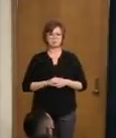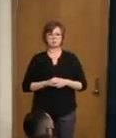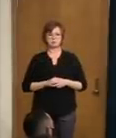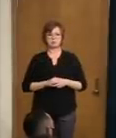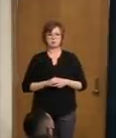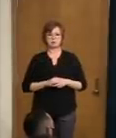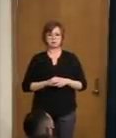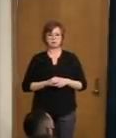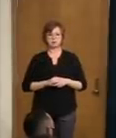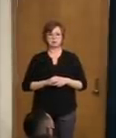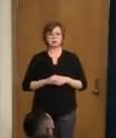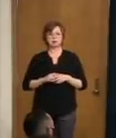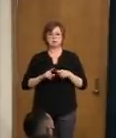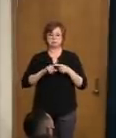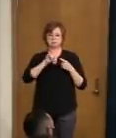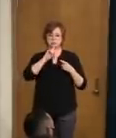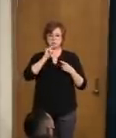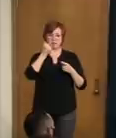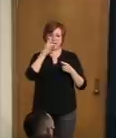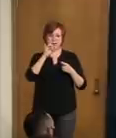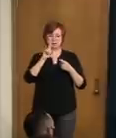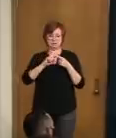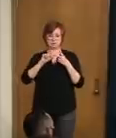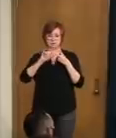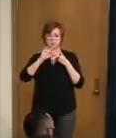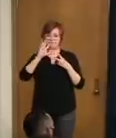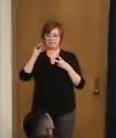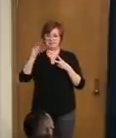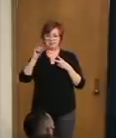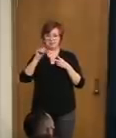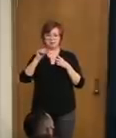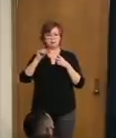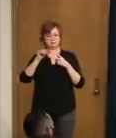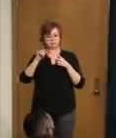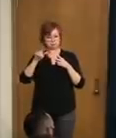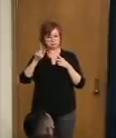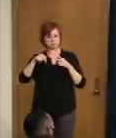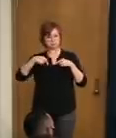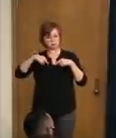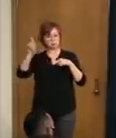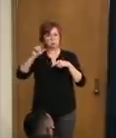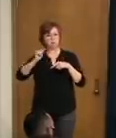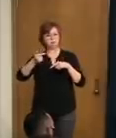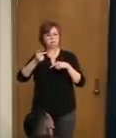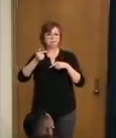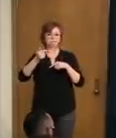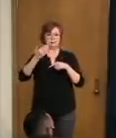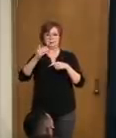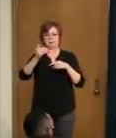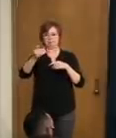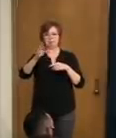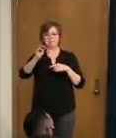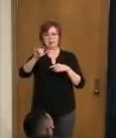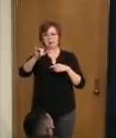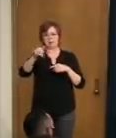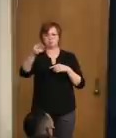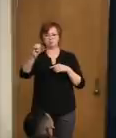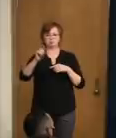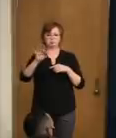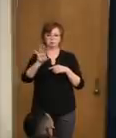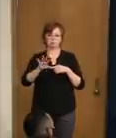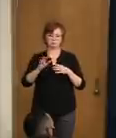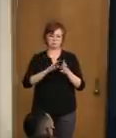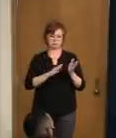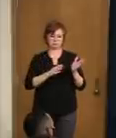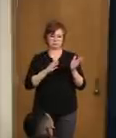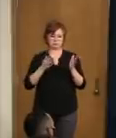18 to 50-year-old, still go and get the vaccine, because then we minimize any transmission. And of course, at the moment, the